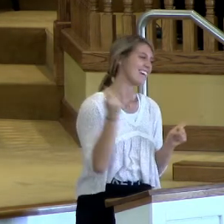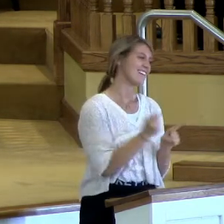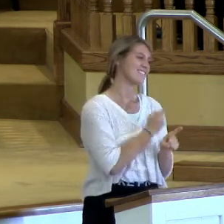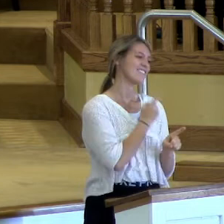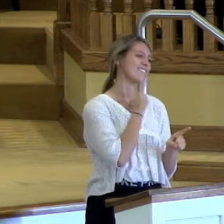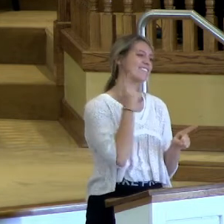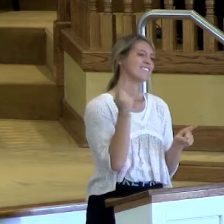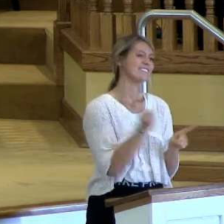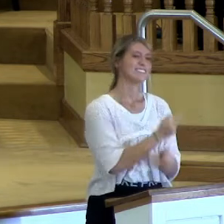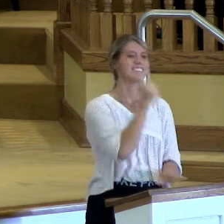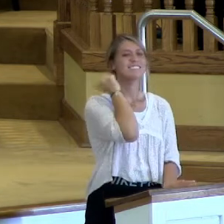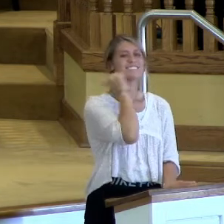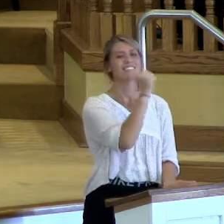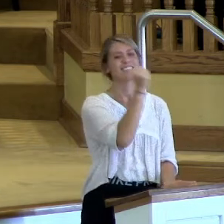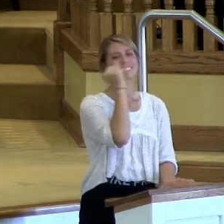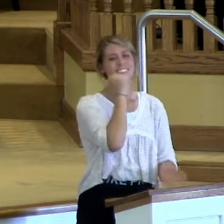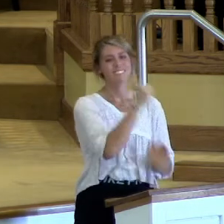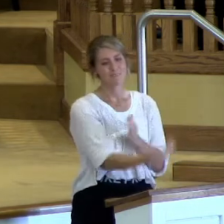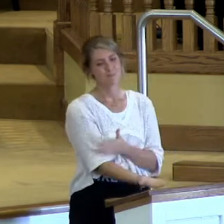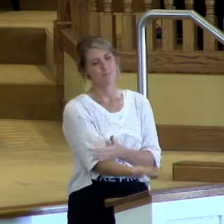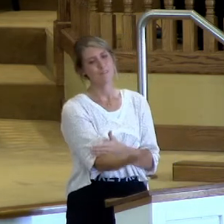thy faithfulness.